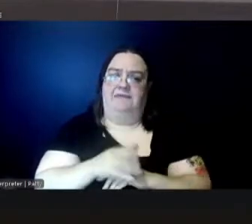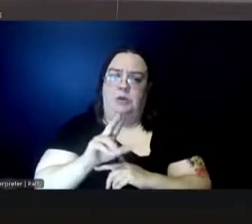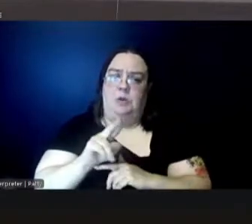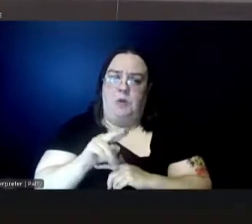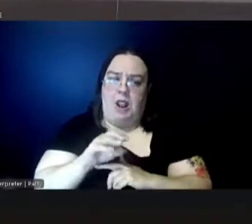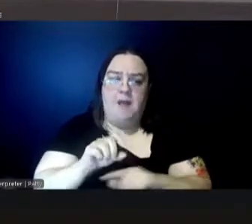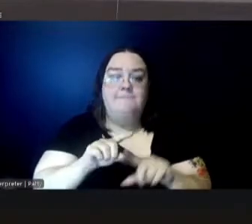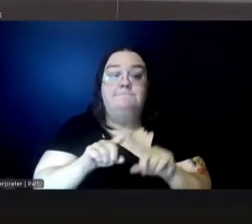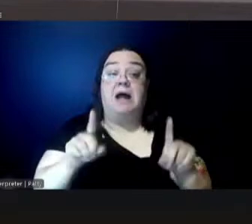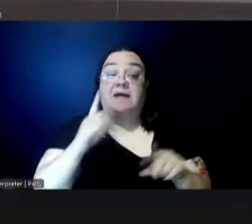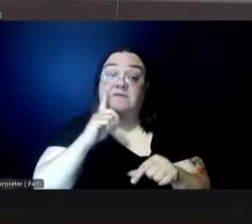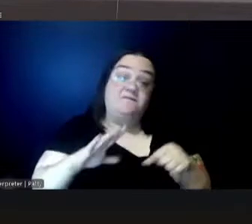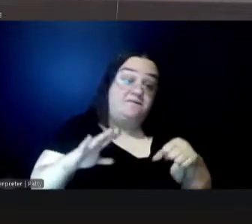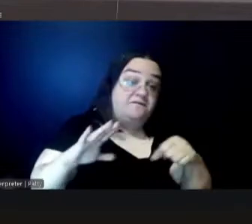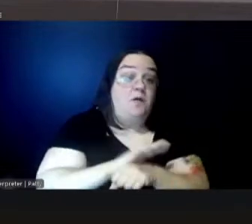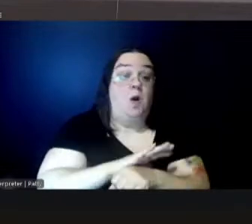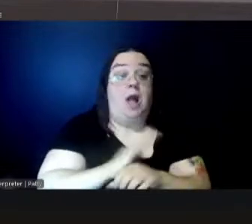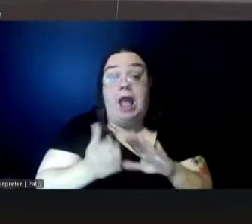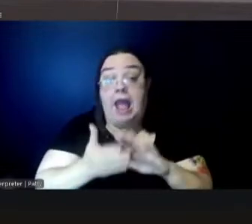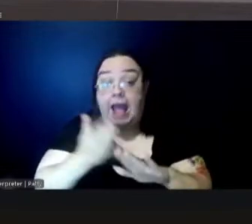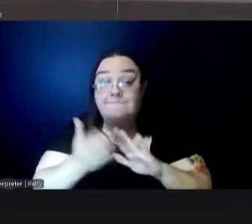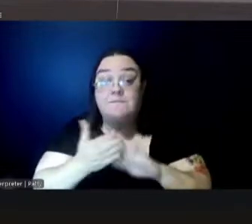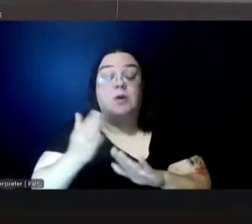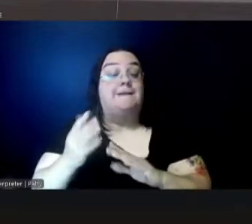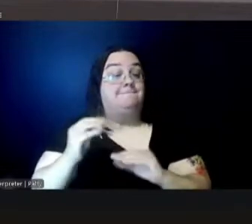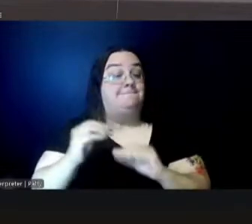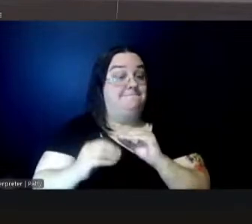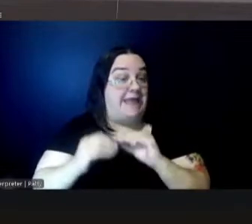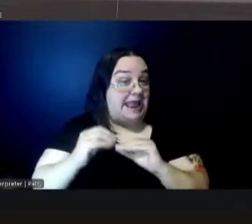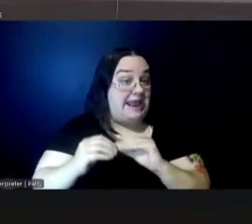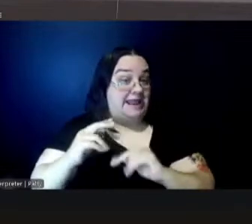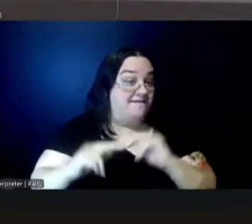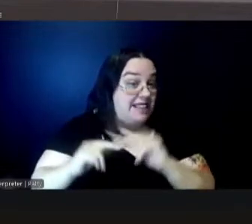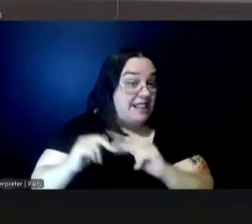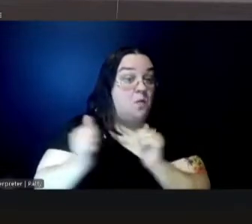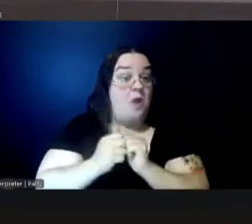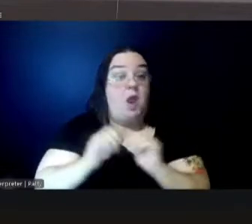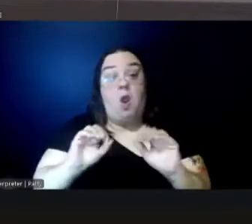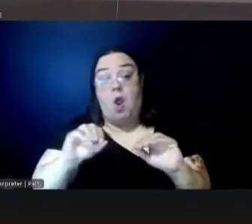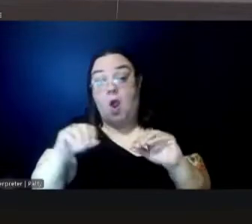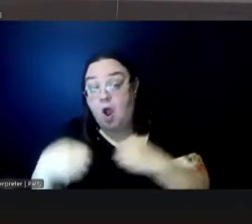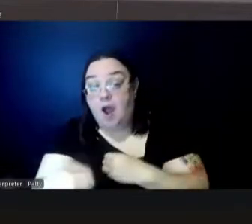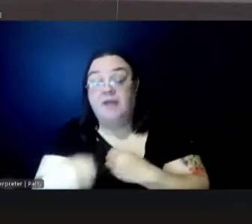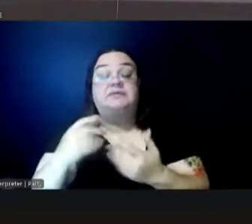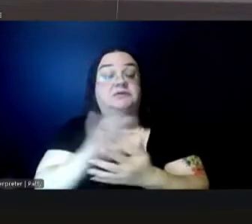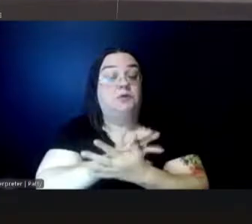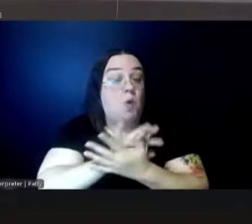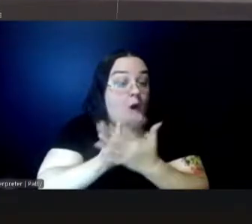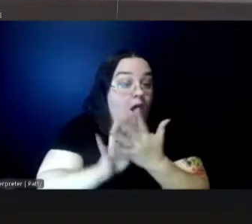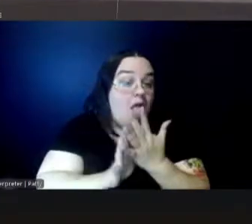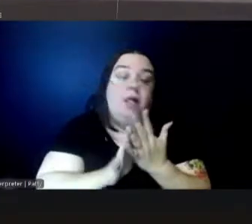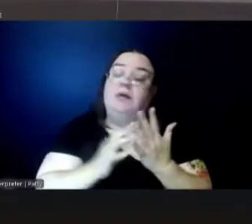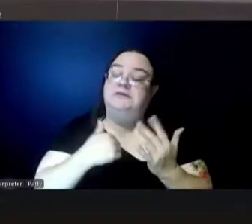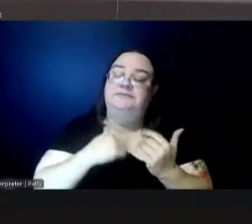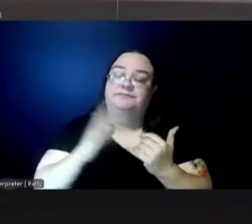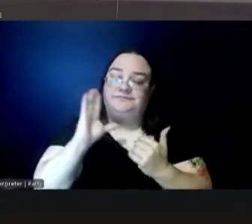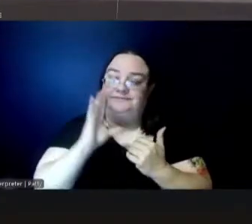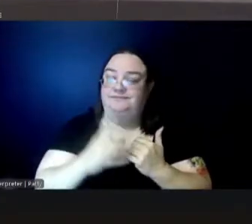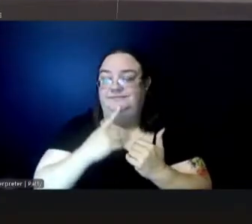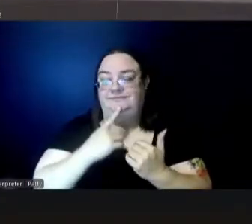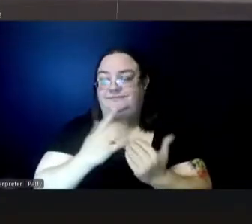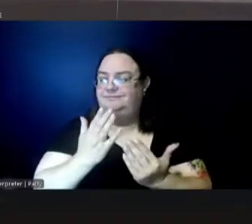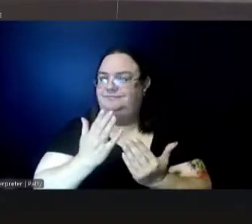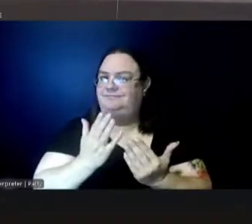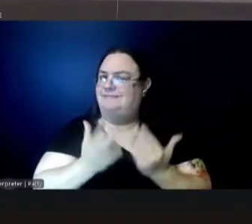but for a fully operational maintenance facility with offices and and all of that, I would say probably